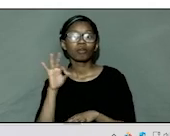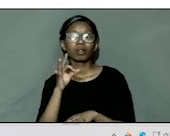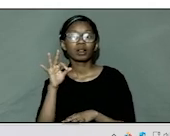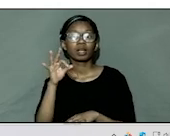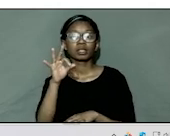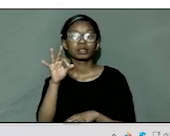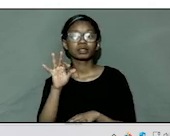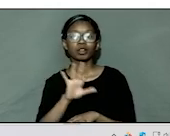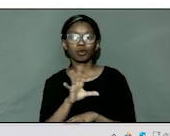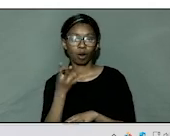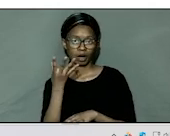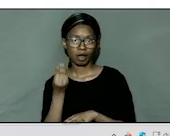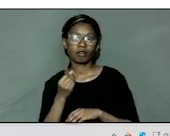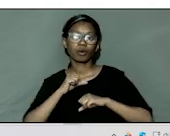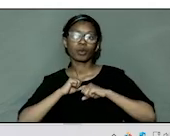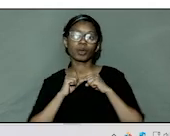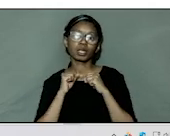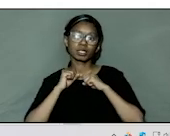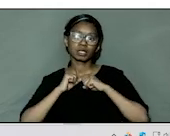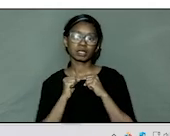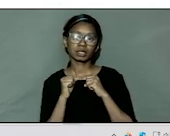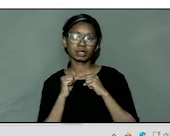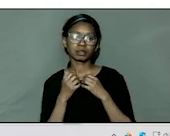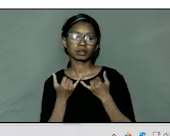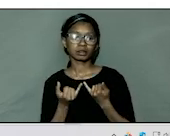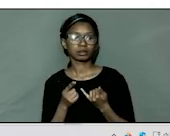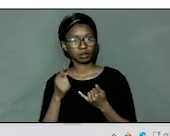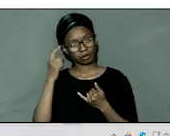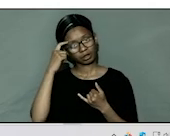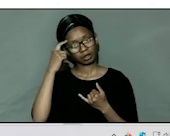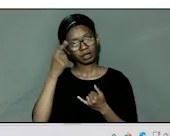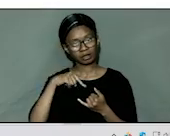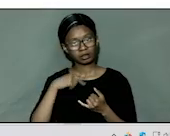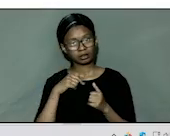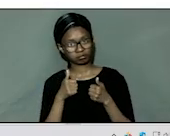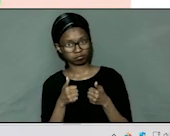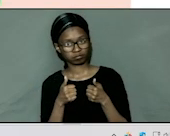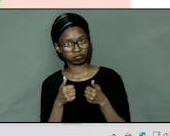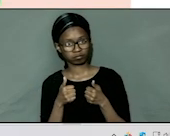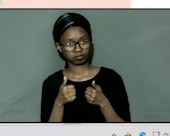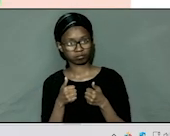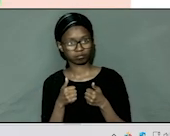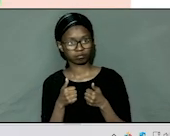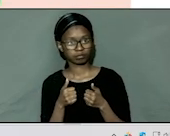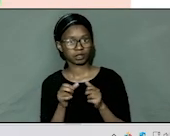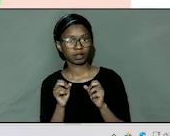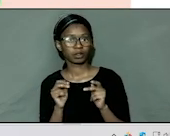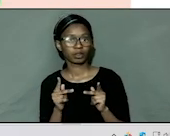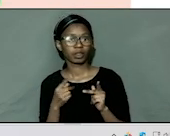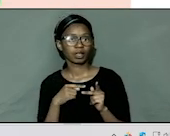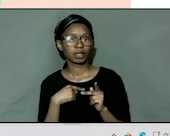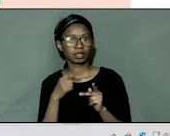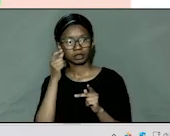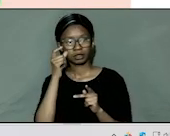have wings. Do you think, Remonat? Okay, let's check